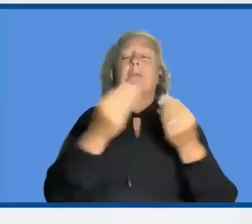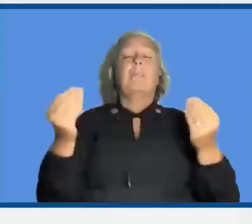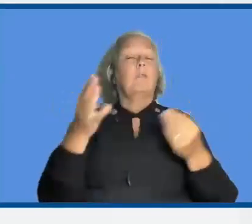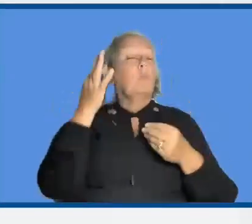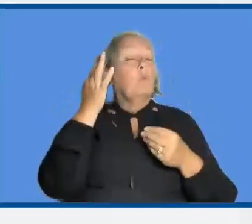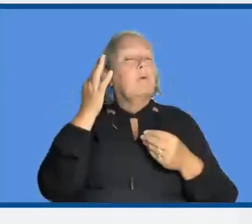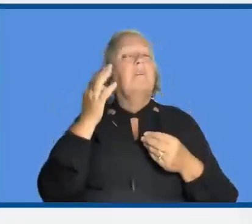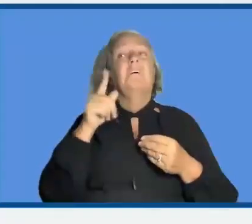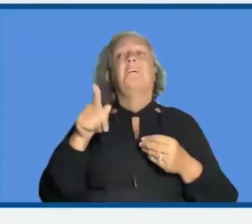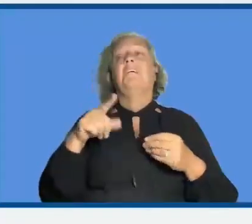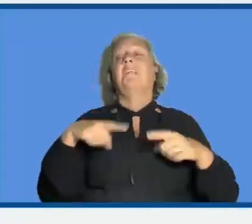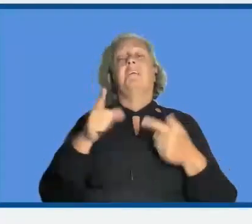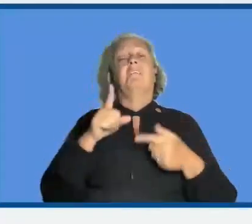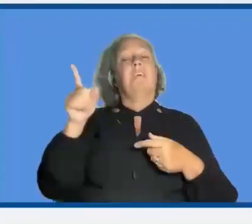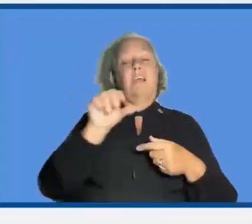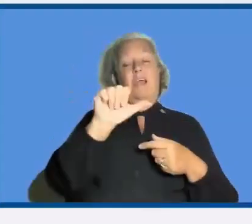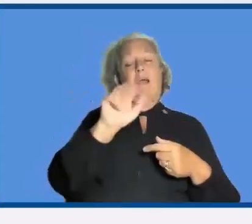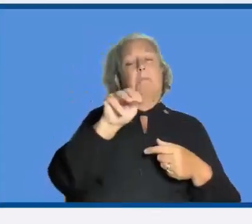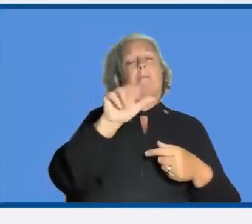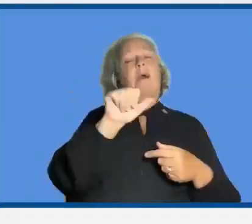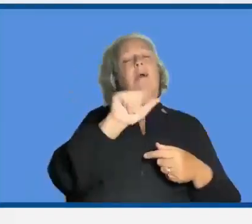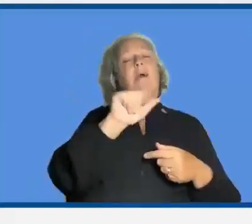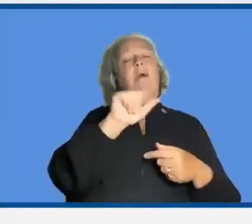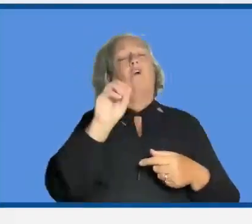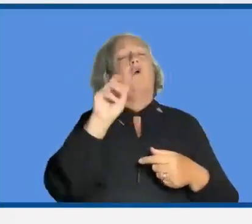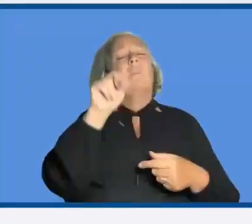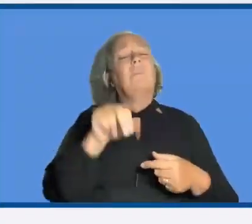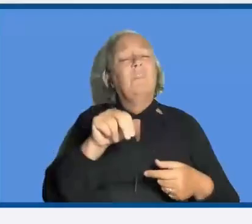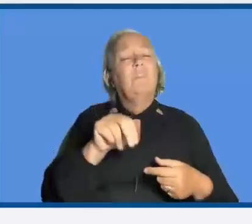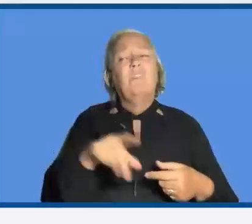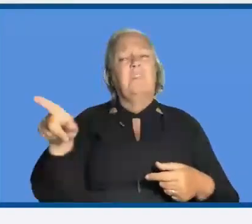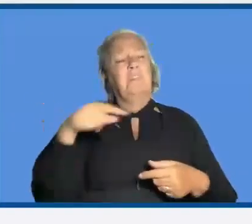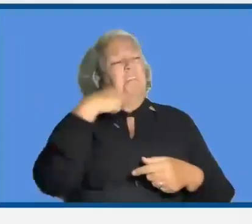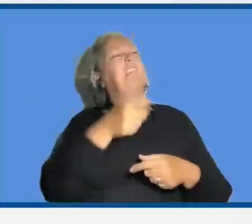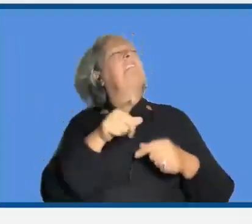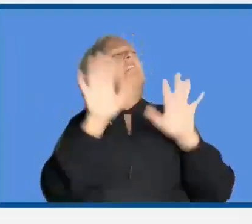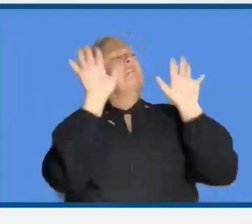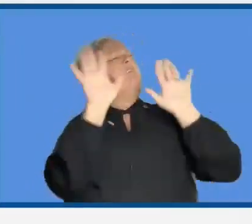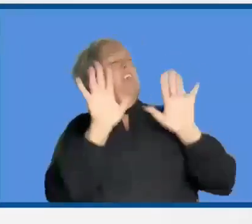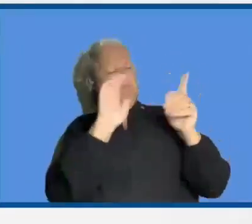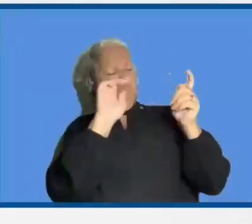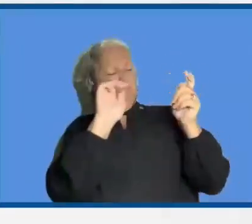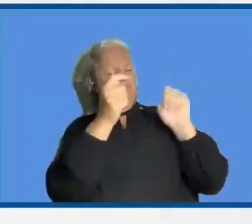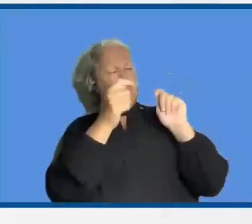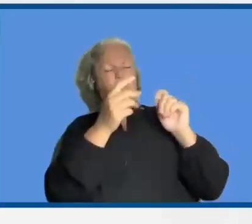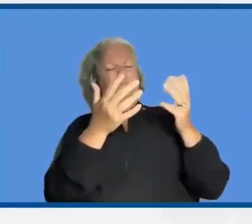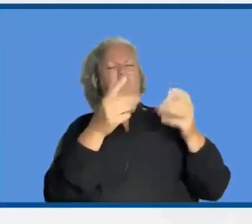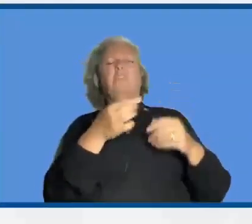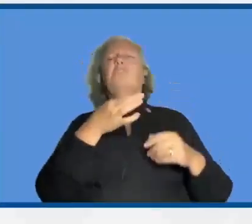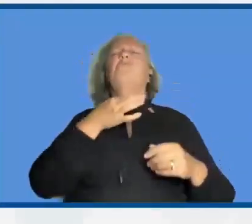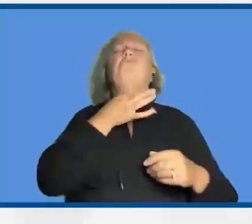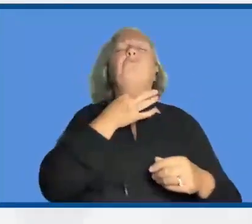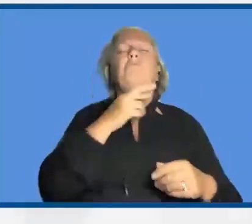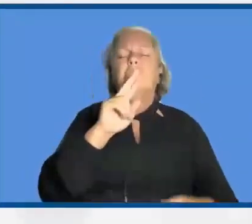communities. They told me, what is climate change? What is this risk thing? Because we